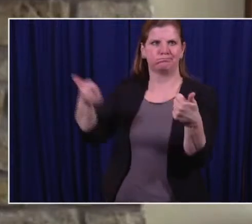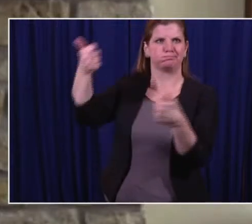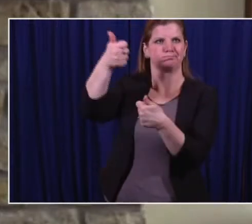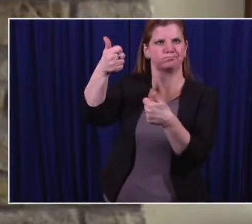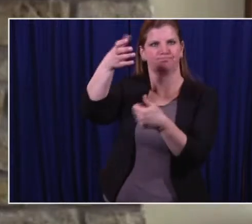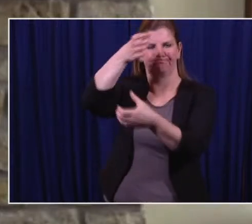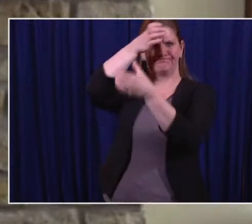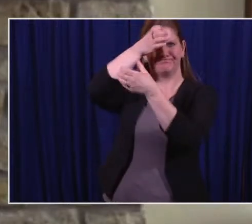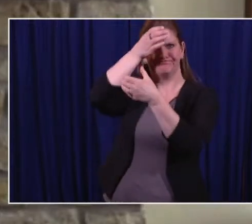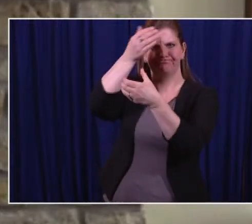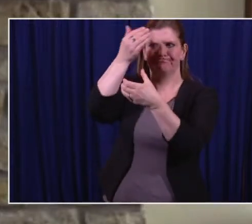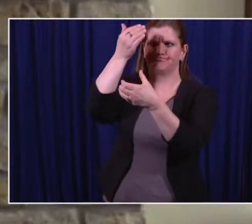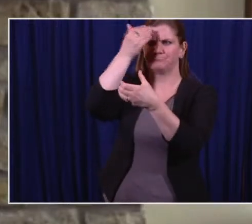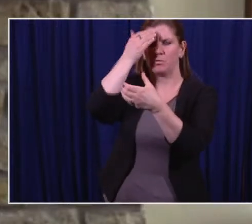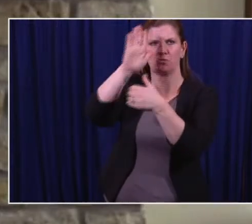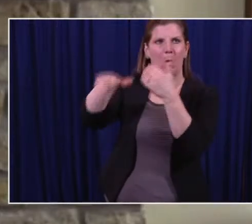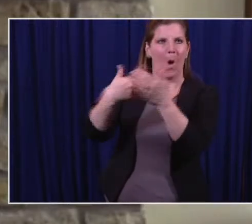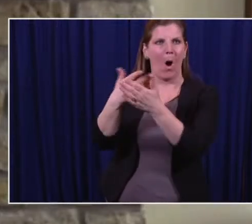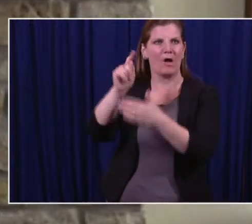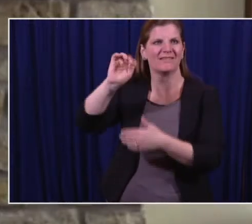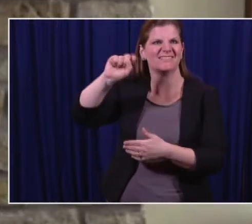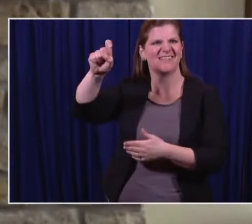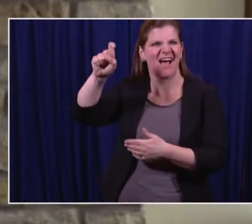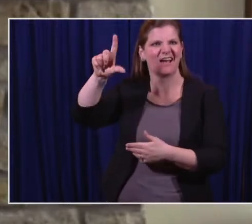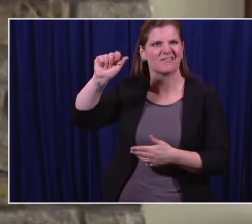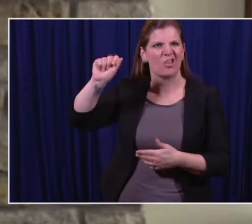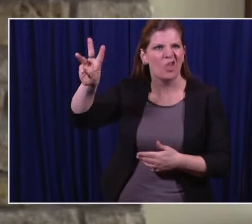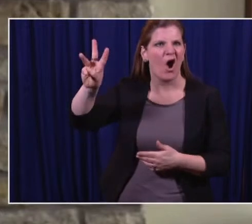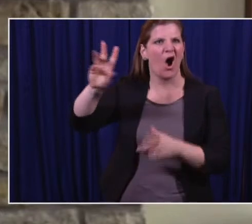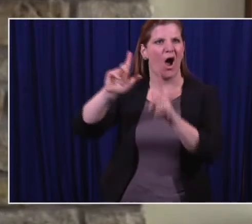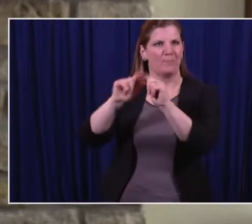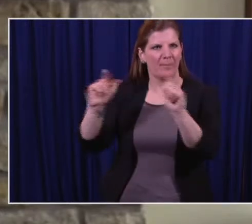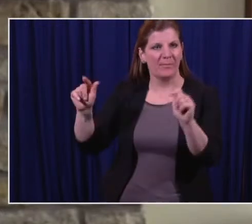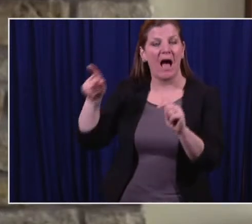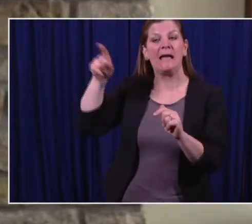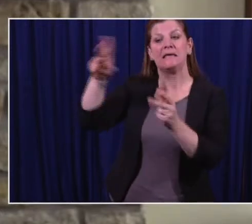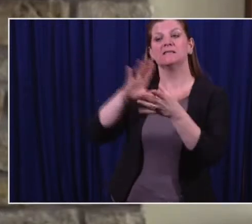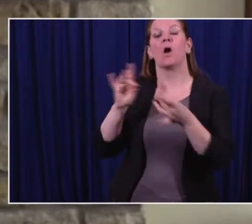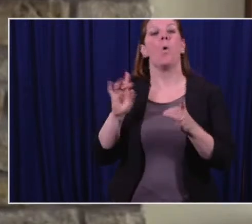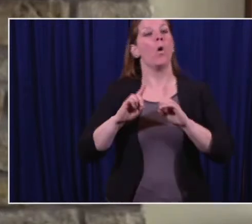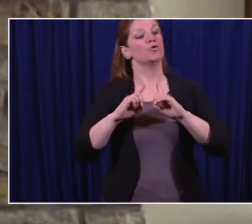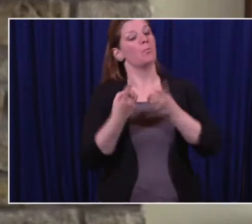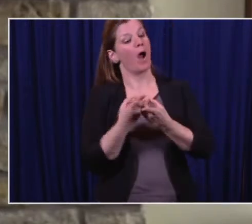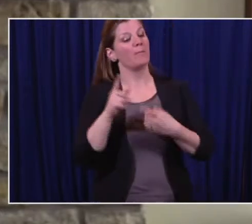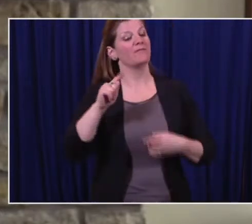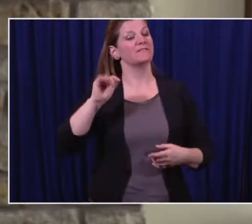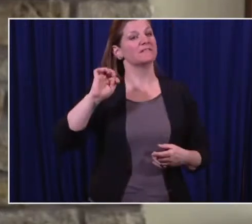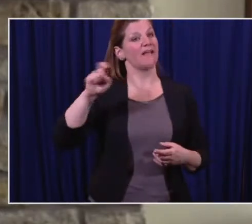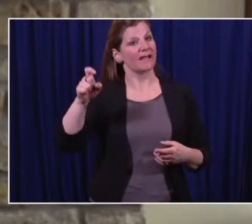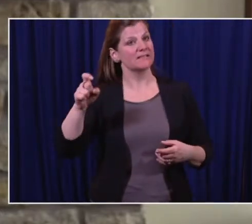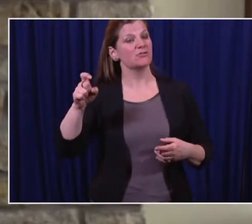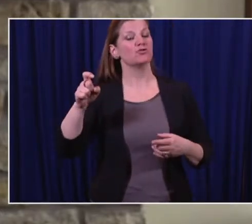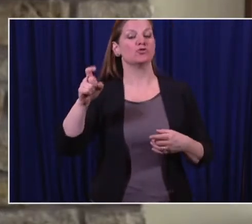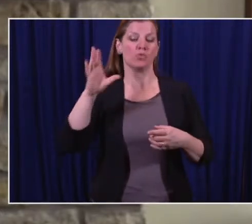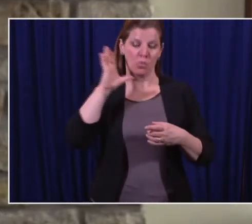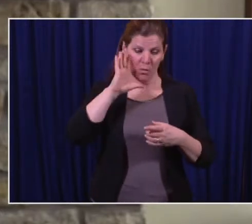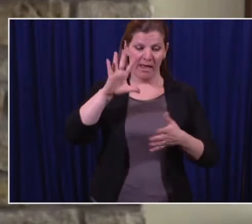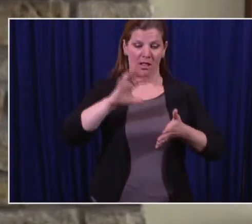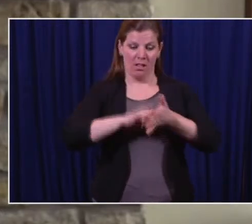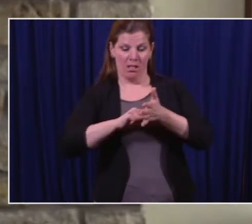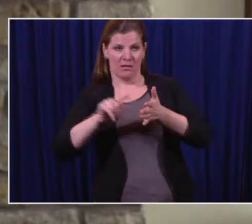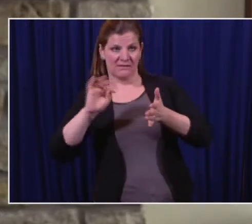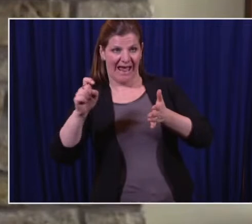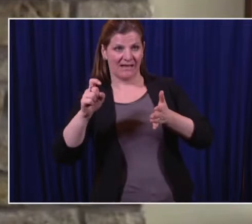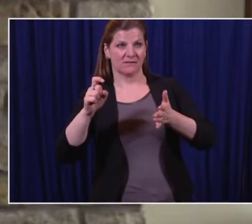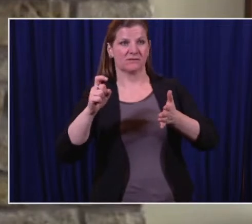tax, had, sort of reiterated that the Department of Taxation is looking to tax what's supposed to be a dividend here from employers.